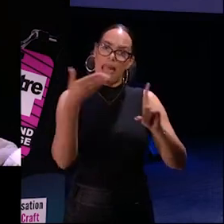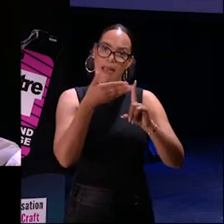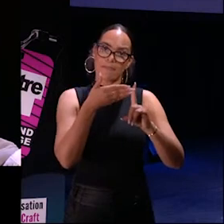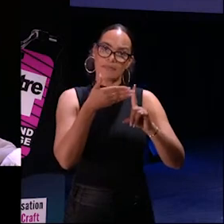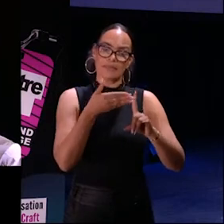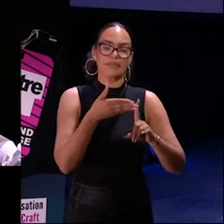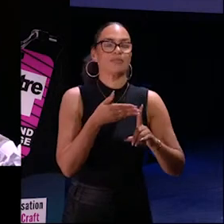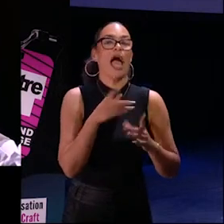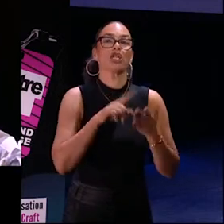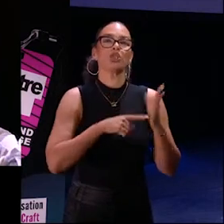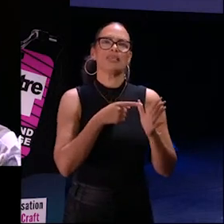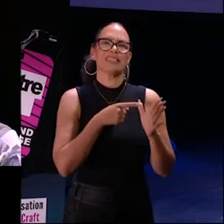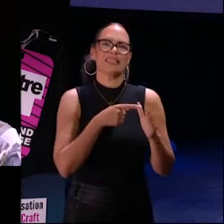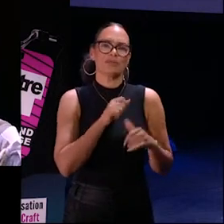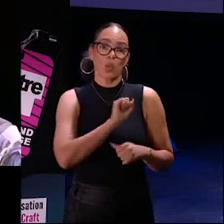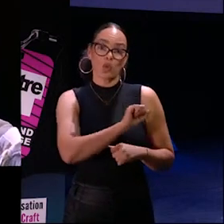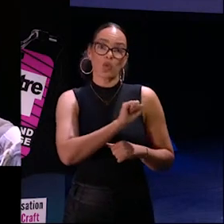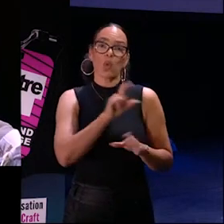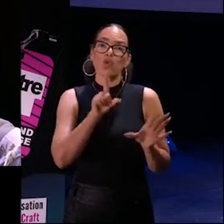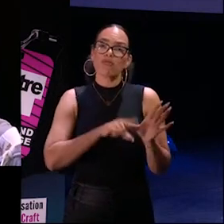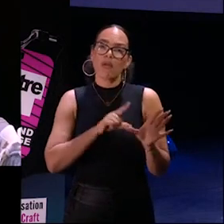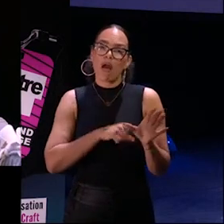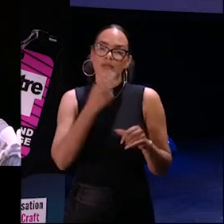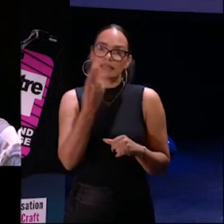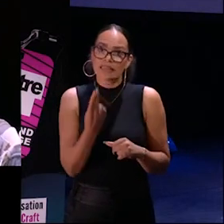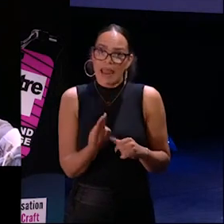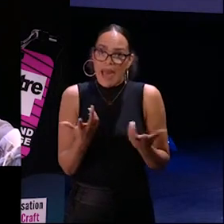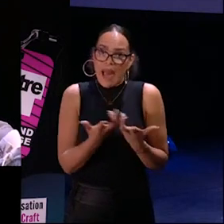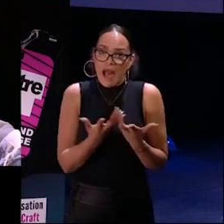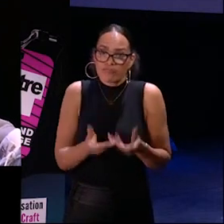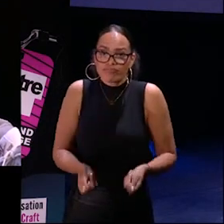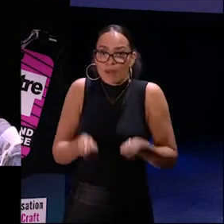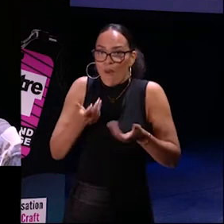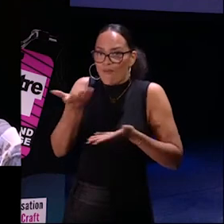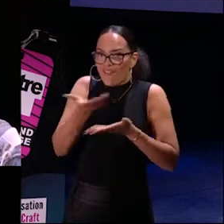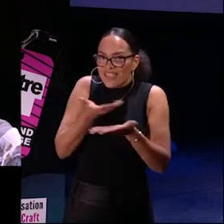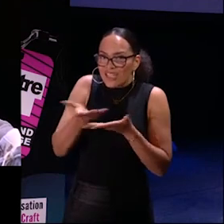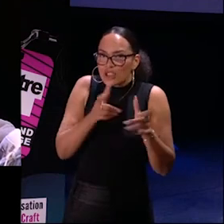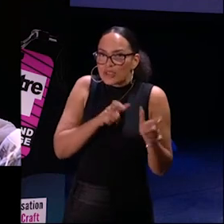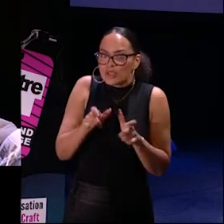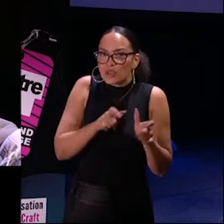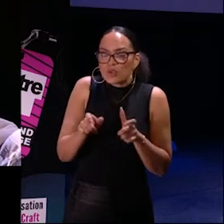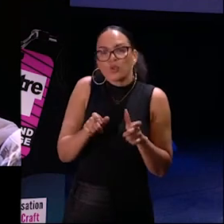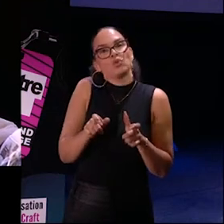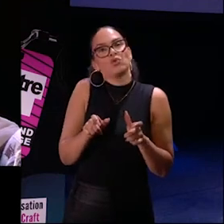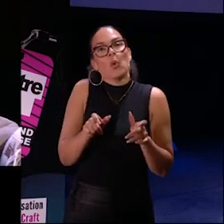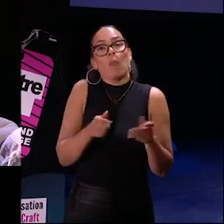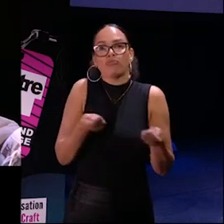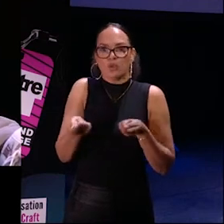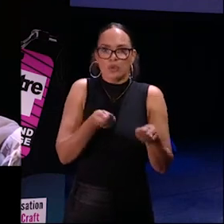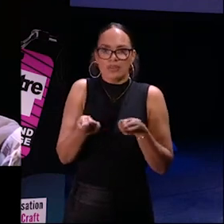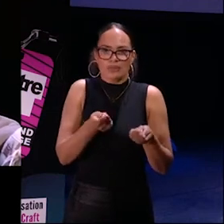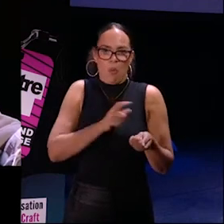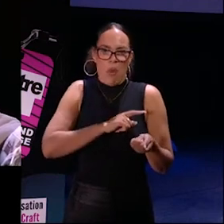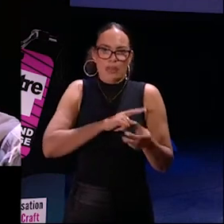a young designer, how were they able to bring about the conversations of sustainability to producers without feeling as though they wouldn't be taken